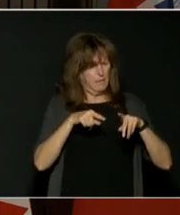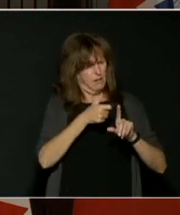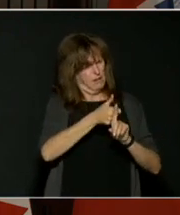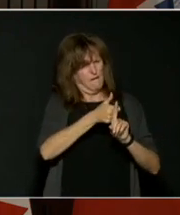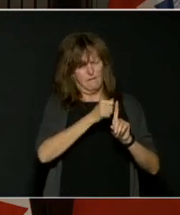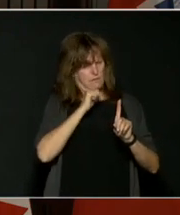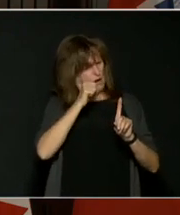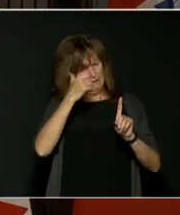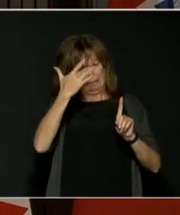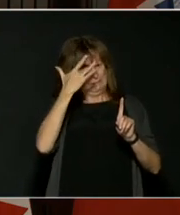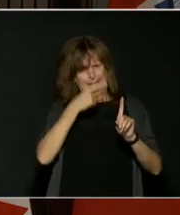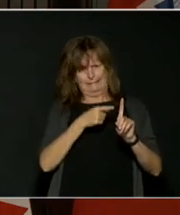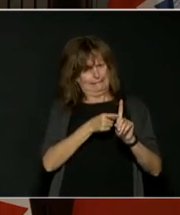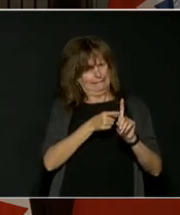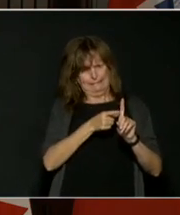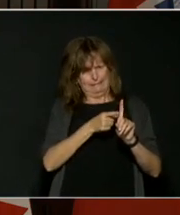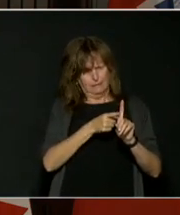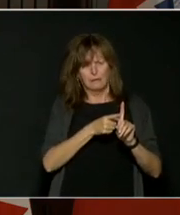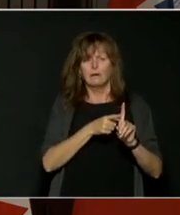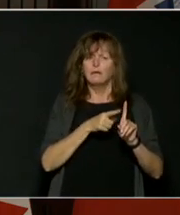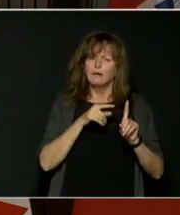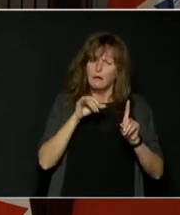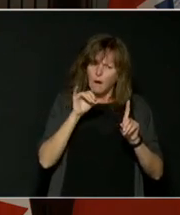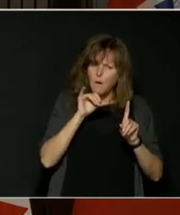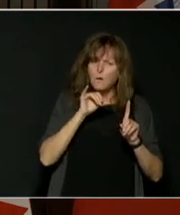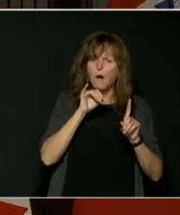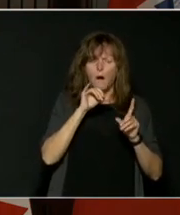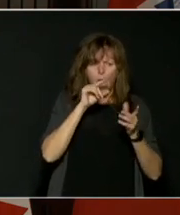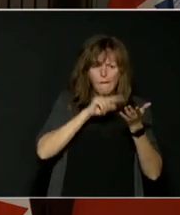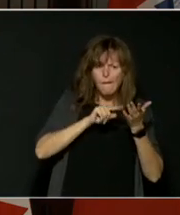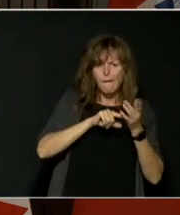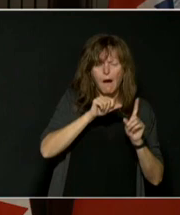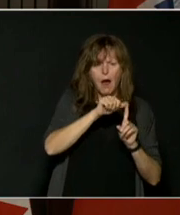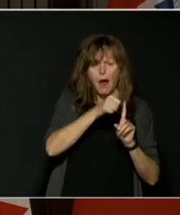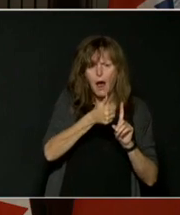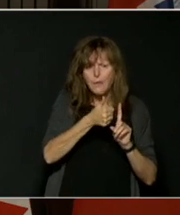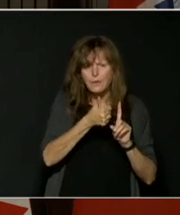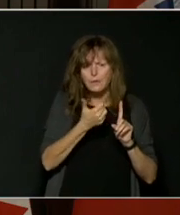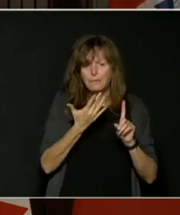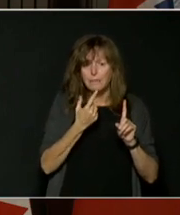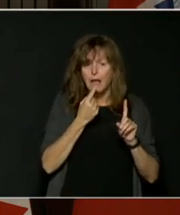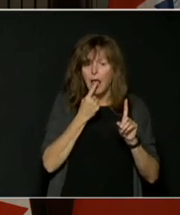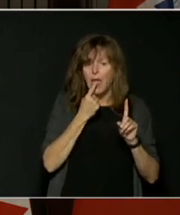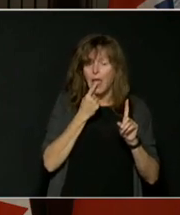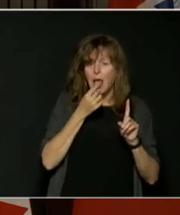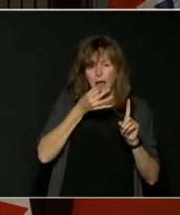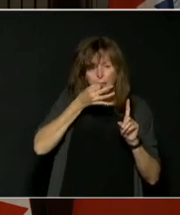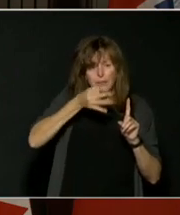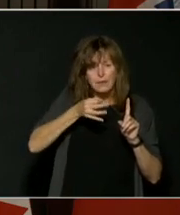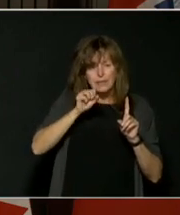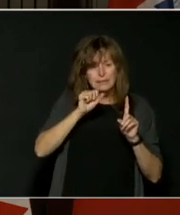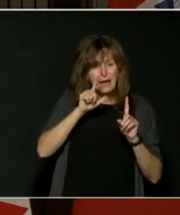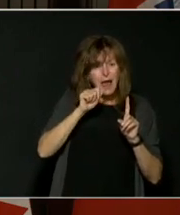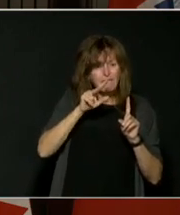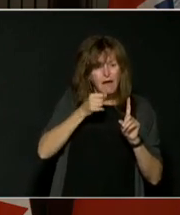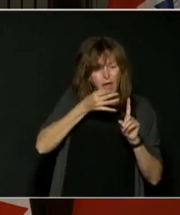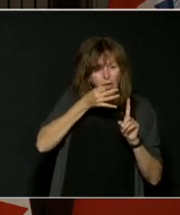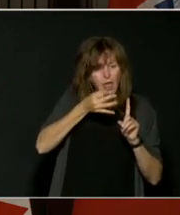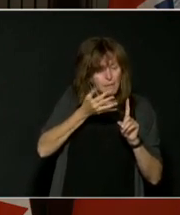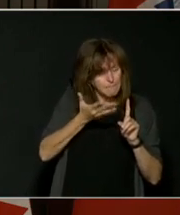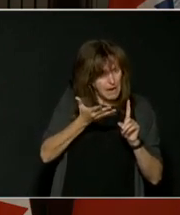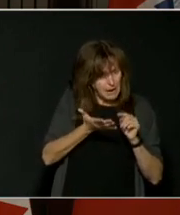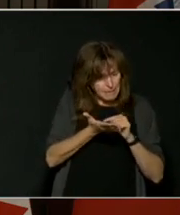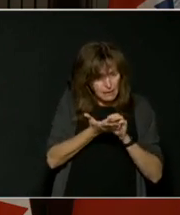other methods of specimen collection. So saliva is another mechanism that is being actively pursued to